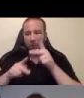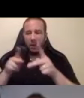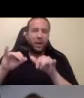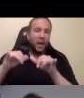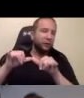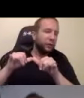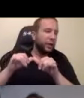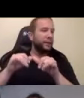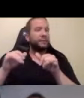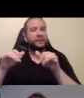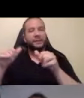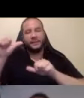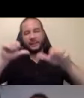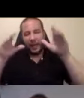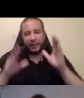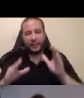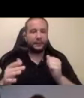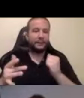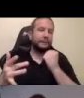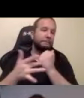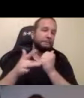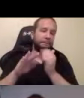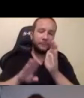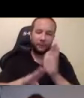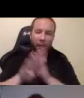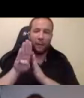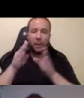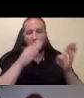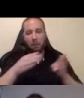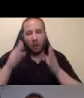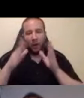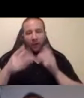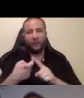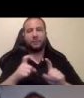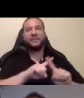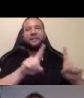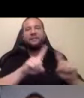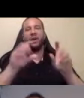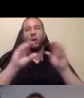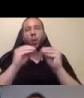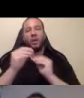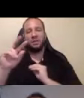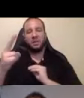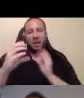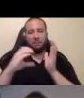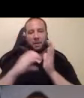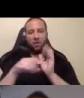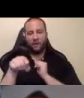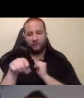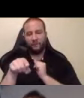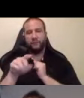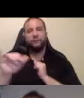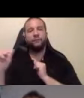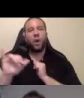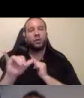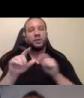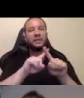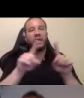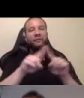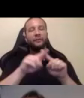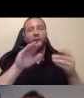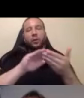scientists, technology developers, and planners from the organizations that are listed on the bottom, as well as enterprise community partners that are working